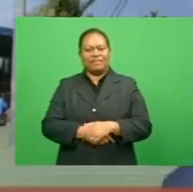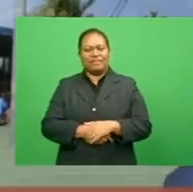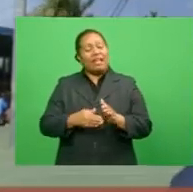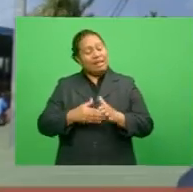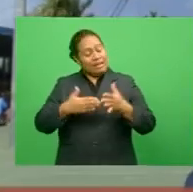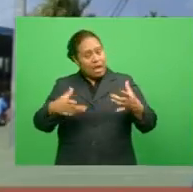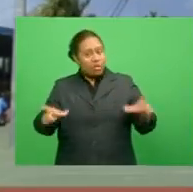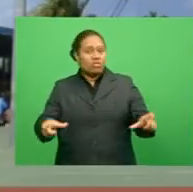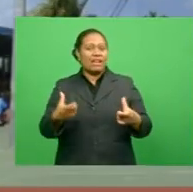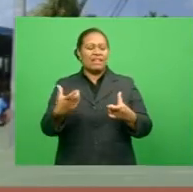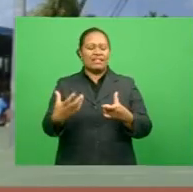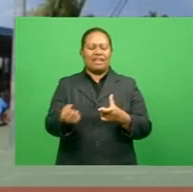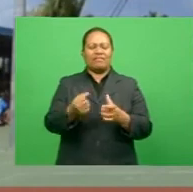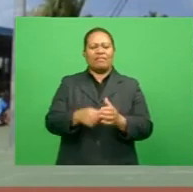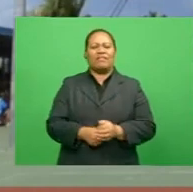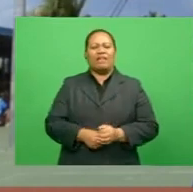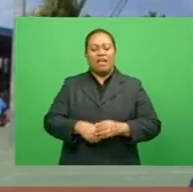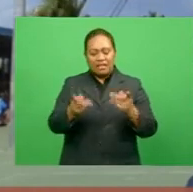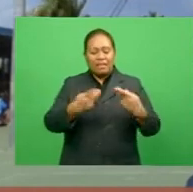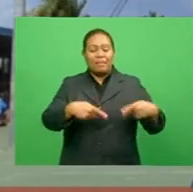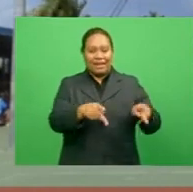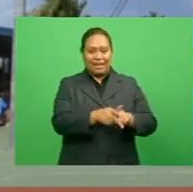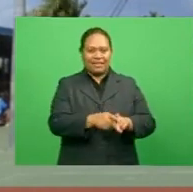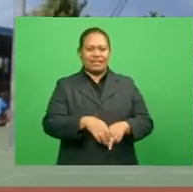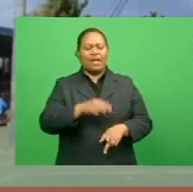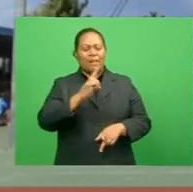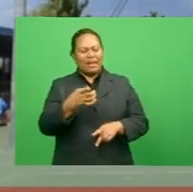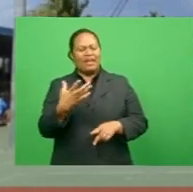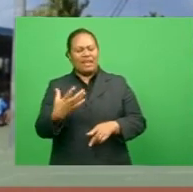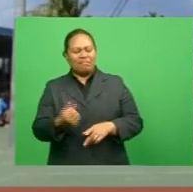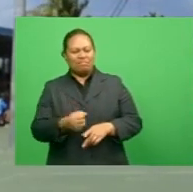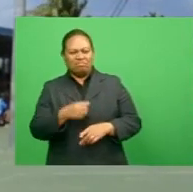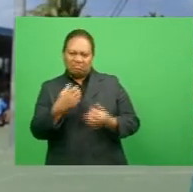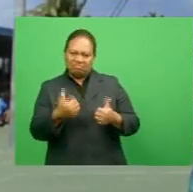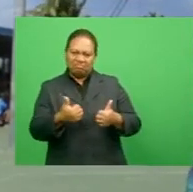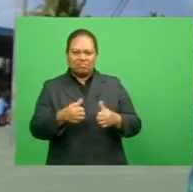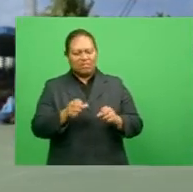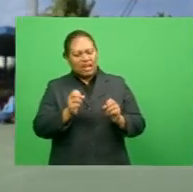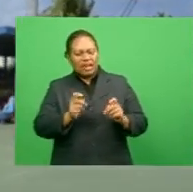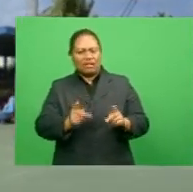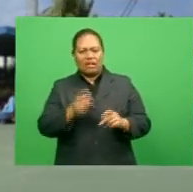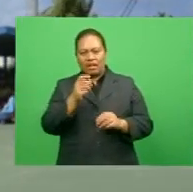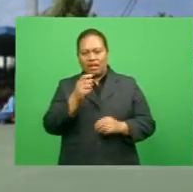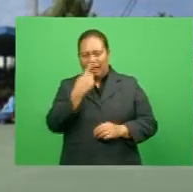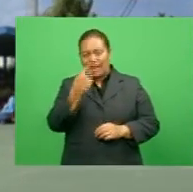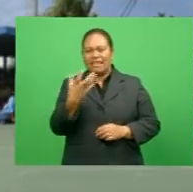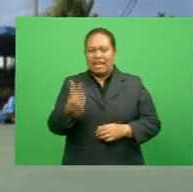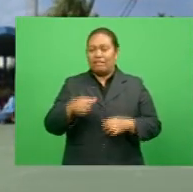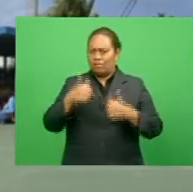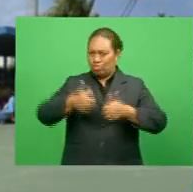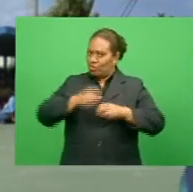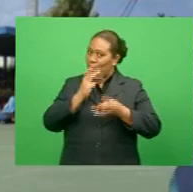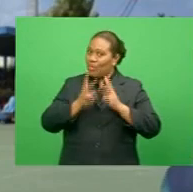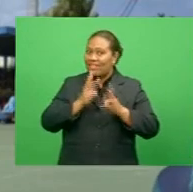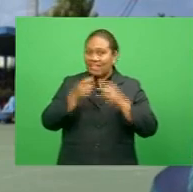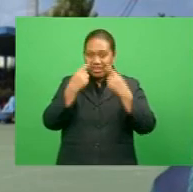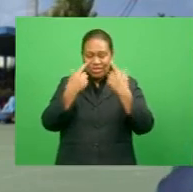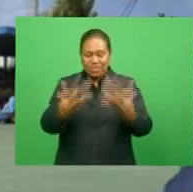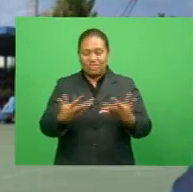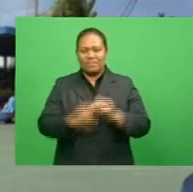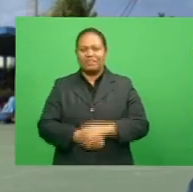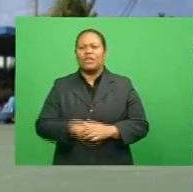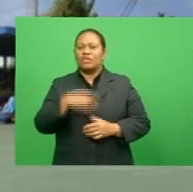challenge. We've been so fortunate to have 8 rounds of good weather. We had 1 round, which is last